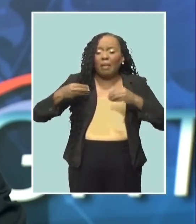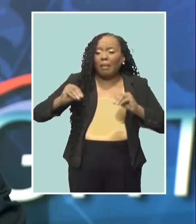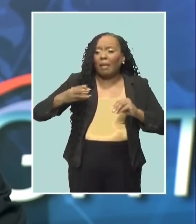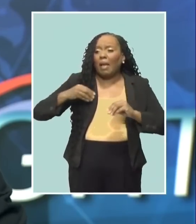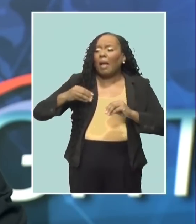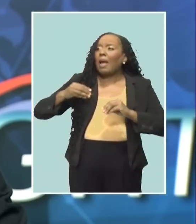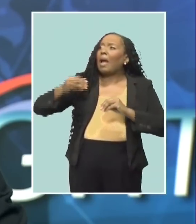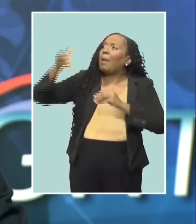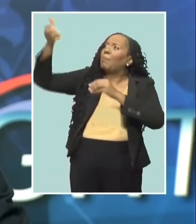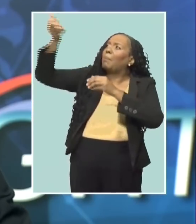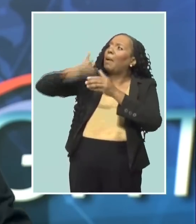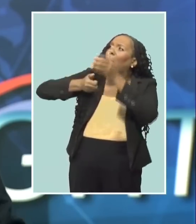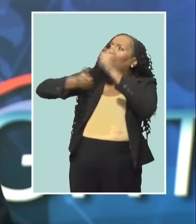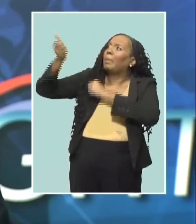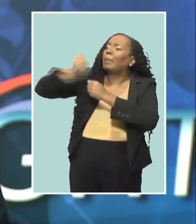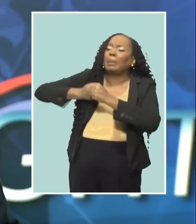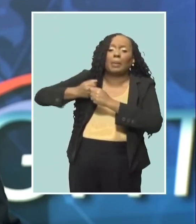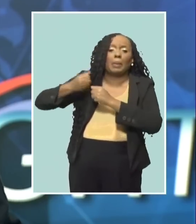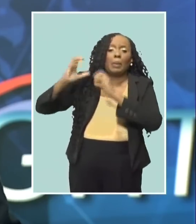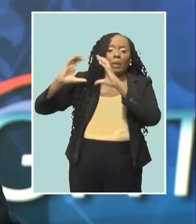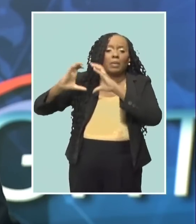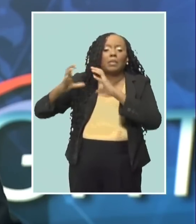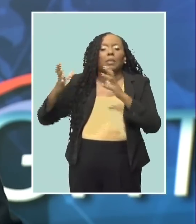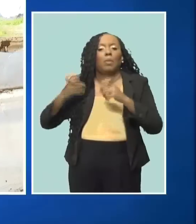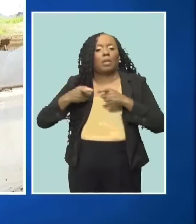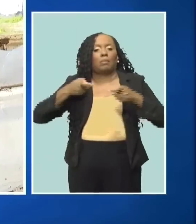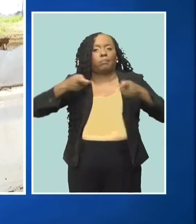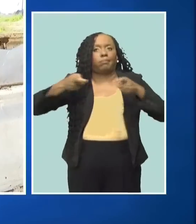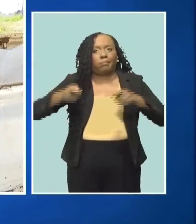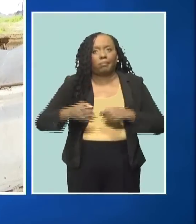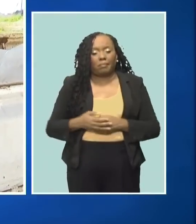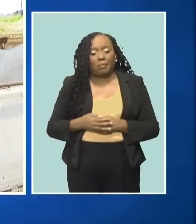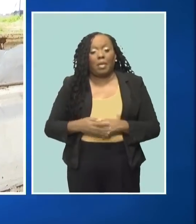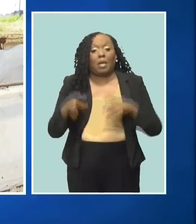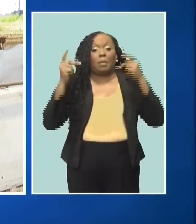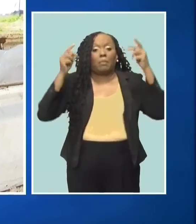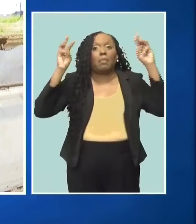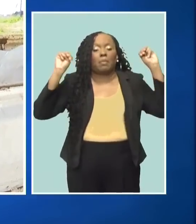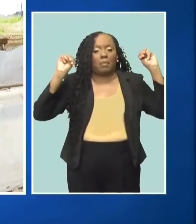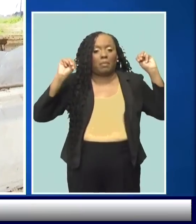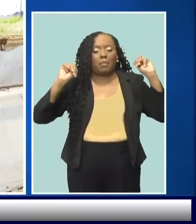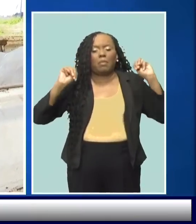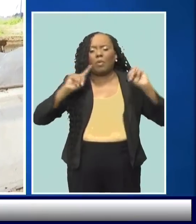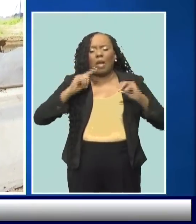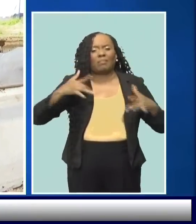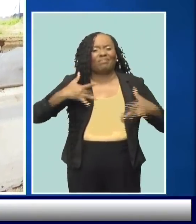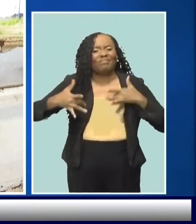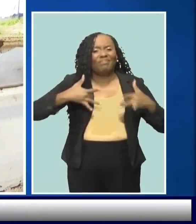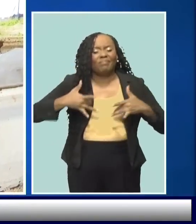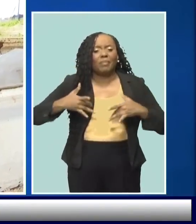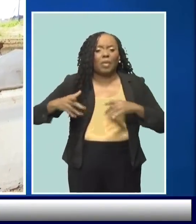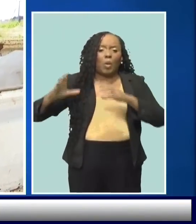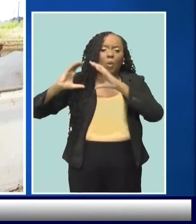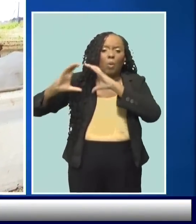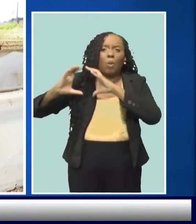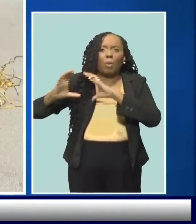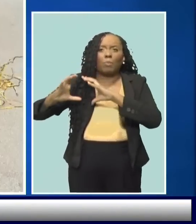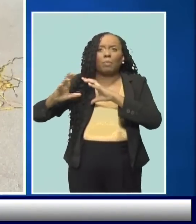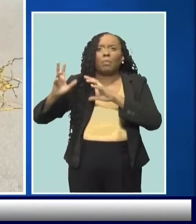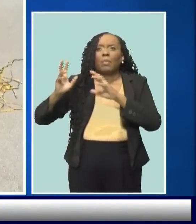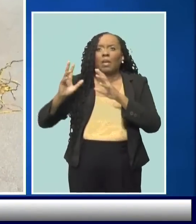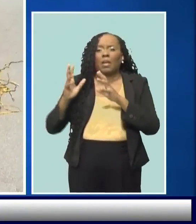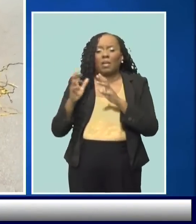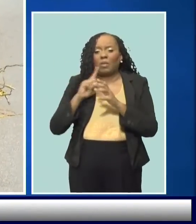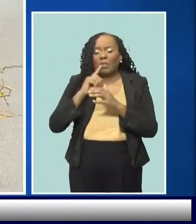regulated. Again, Anesta Henry reports. Prime Minister Mia Motley is concerned that coconuts are being picked too